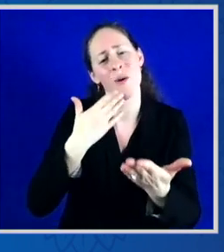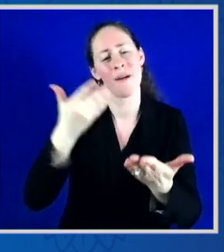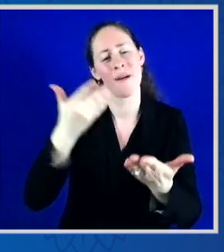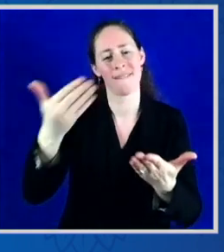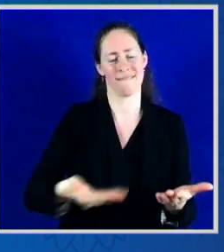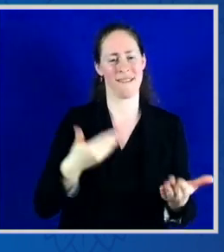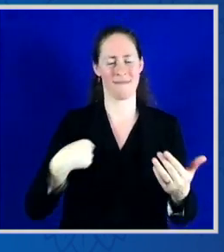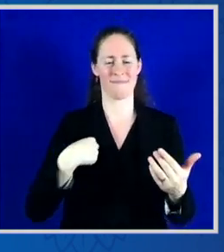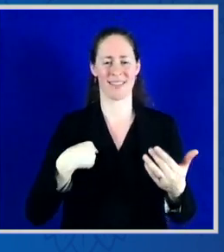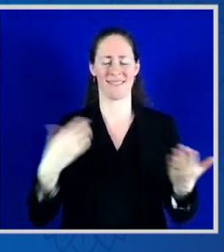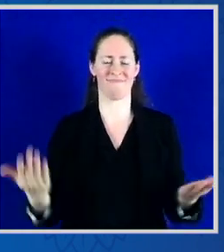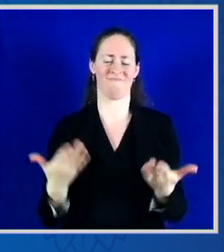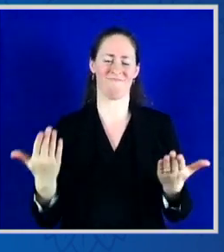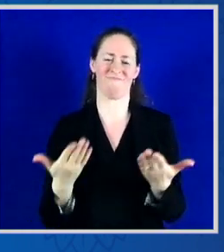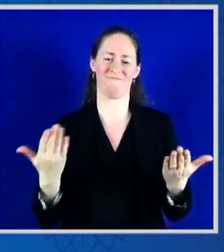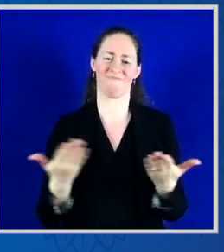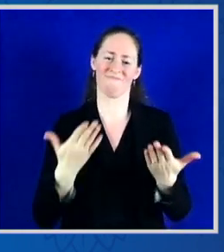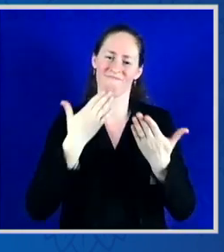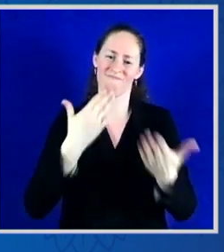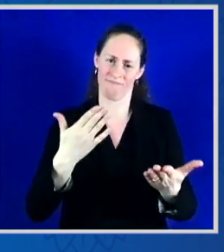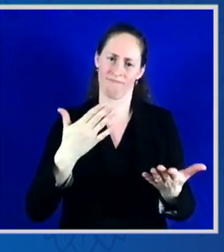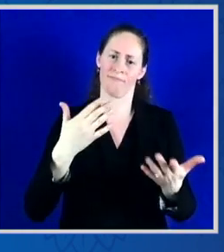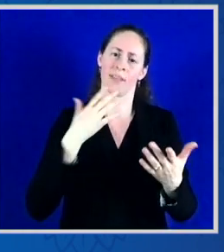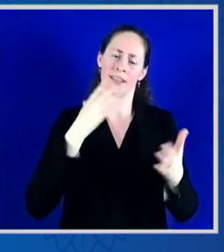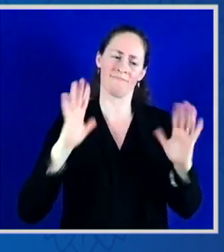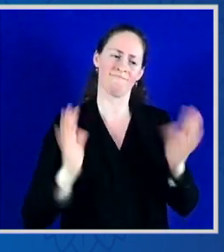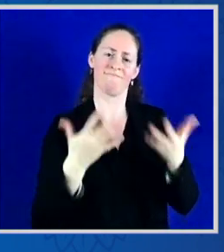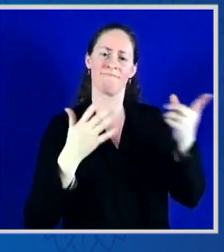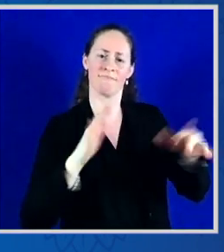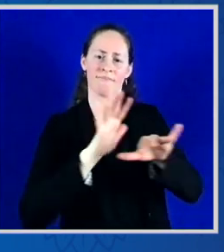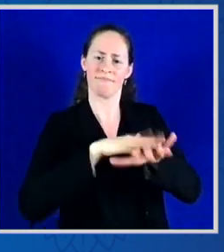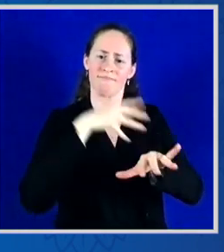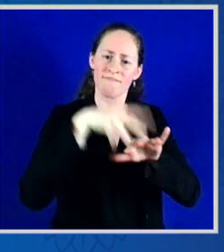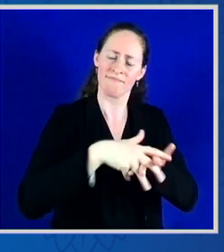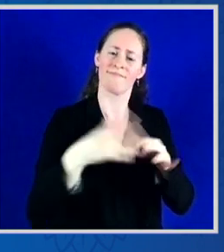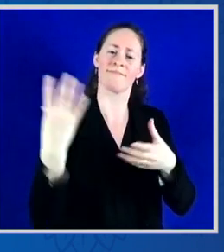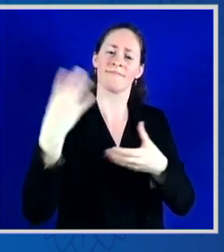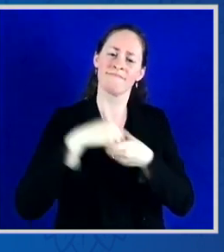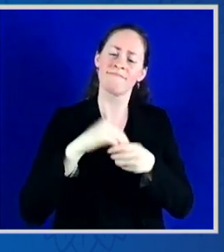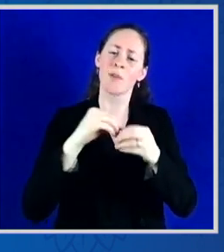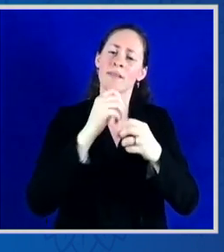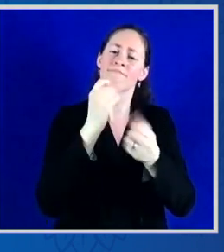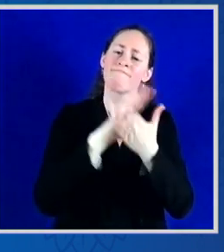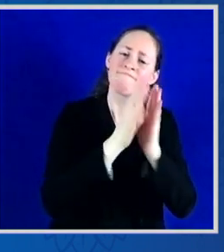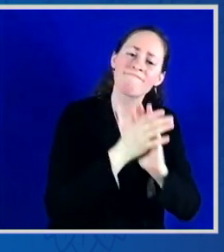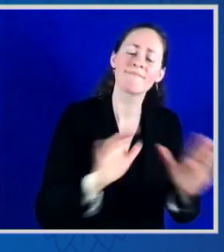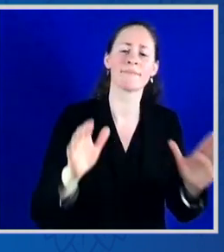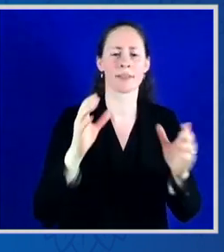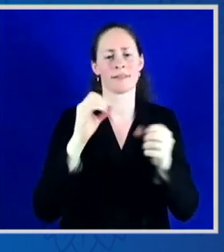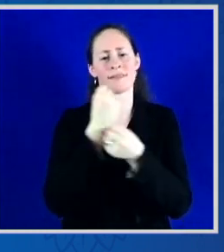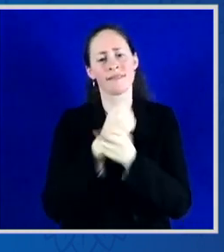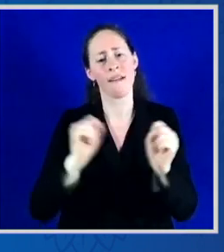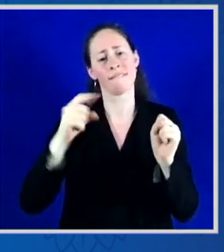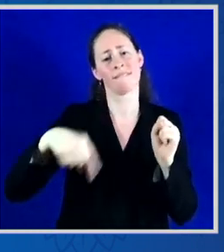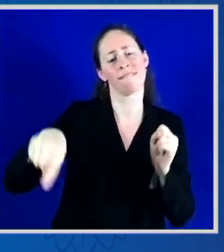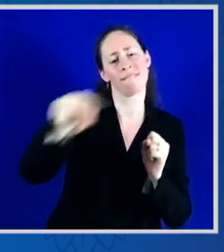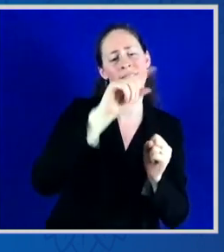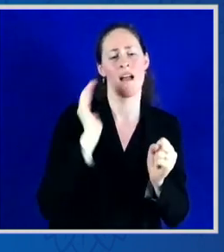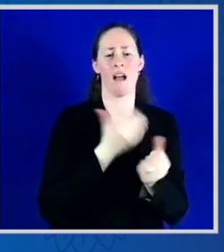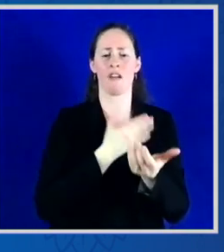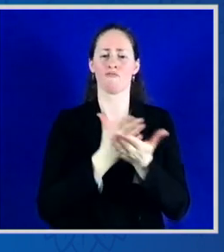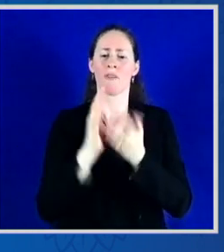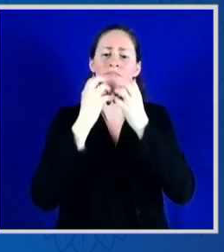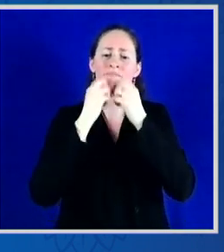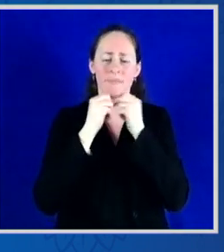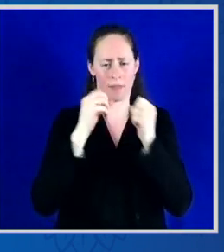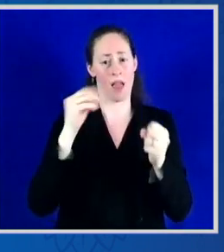bring Native American sovereignty and the rights and people and the communications infrastructure that your